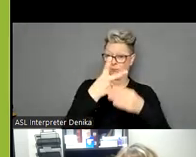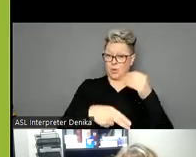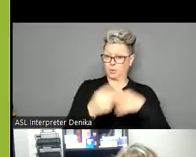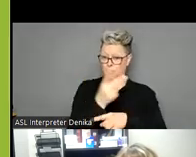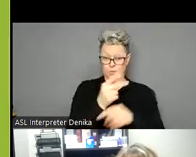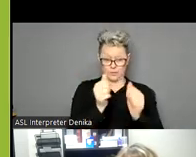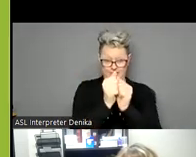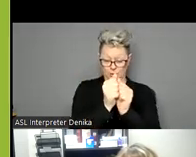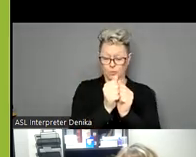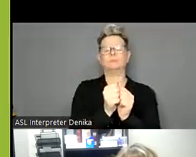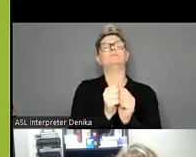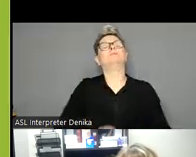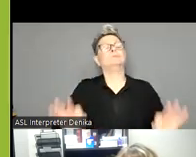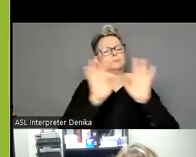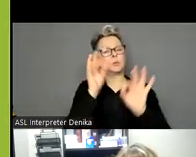thing to consider.